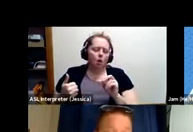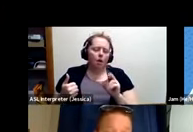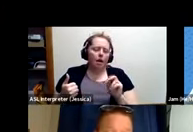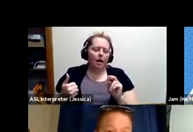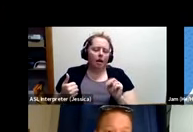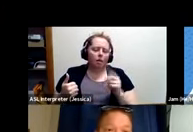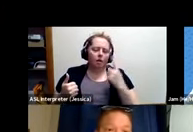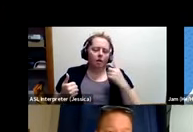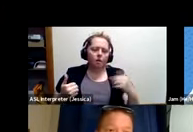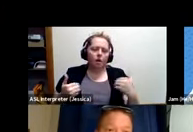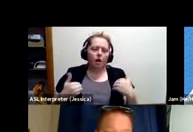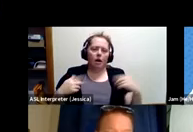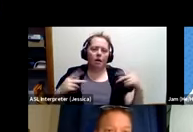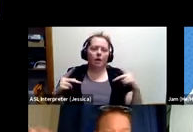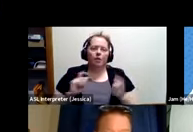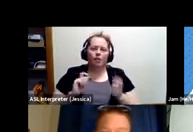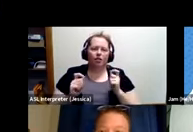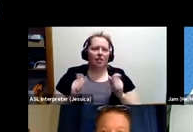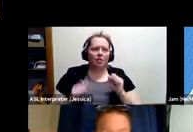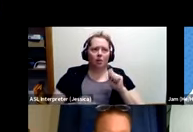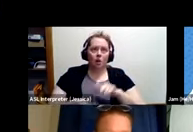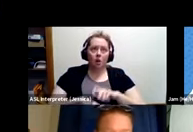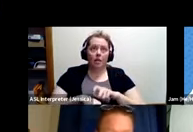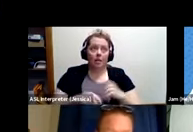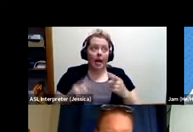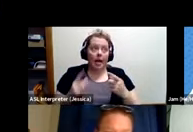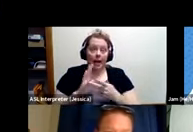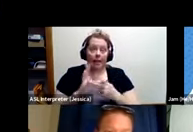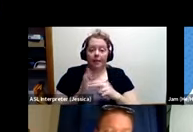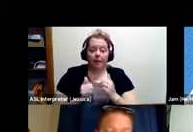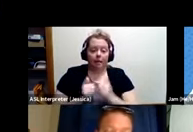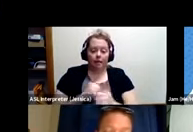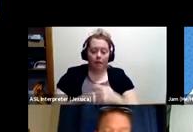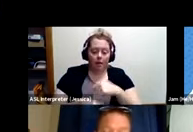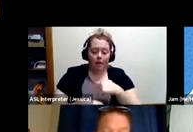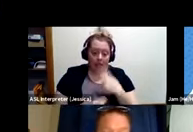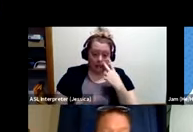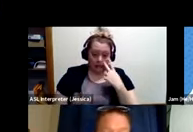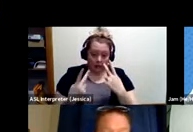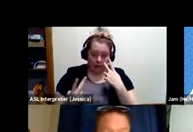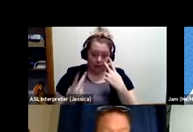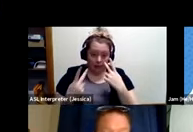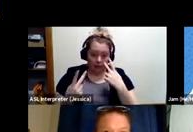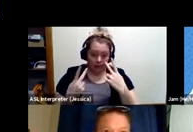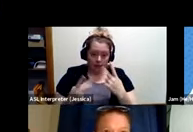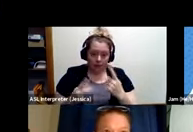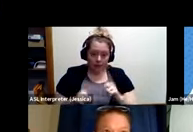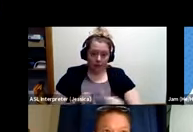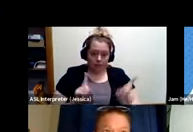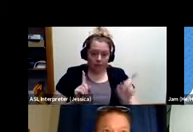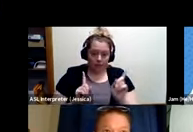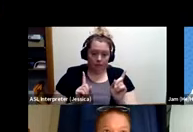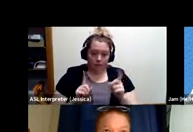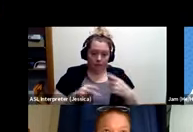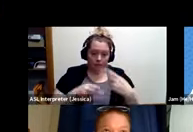the time. And I say all the time, I mean every time I see them, they're trying on something different. And